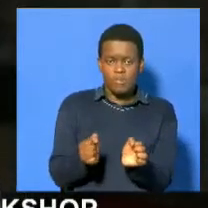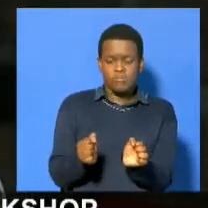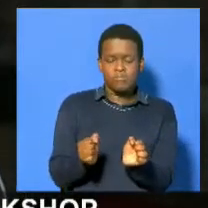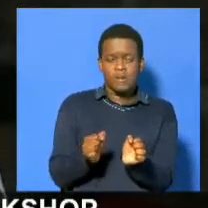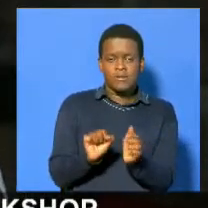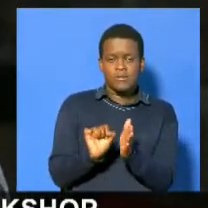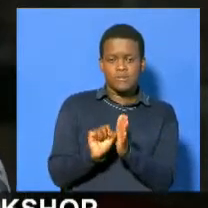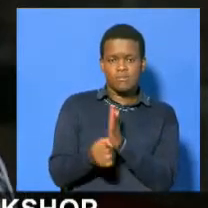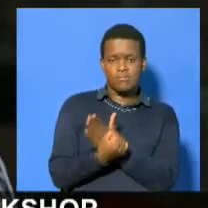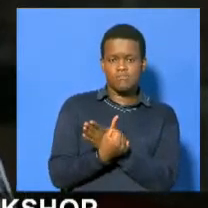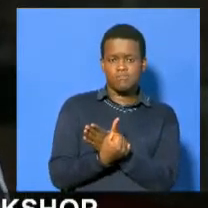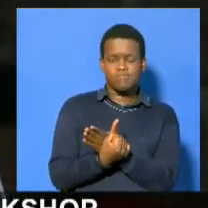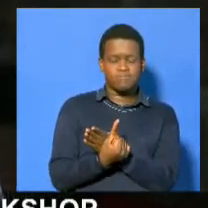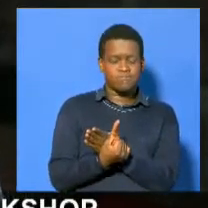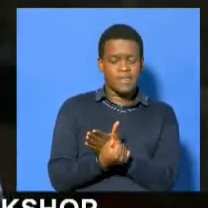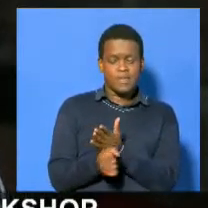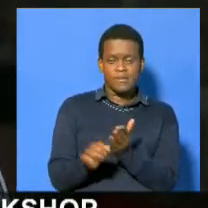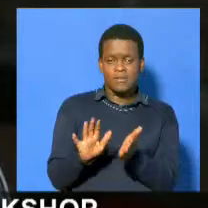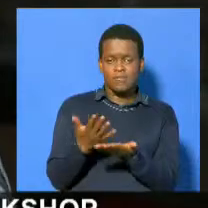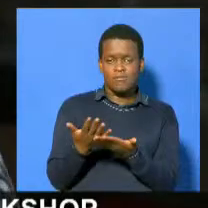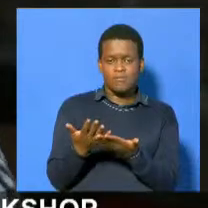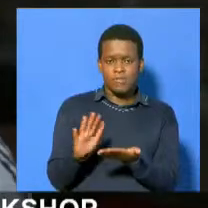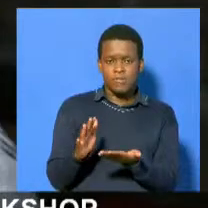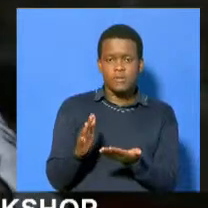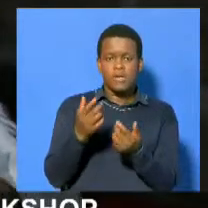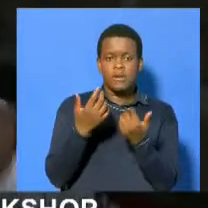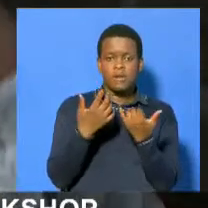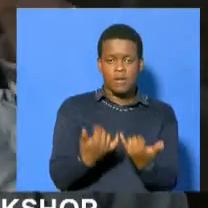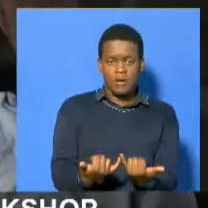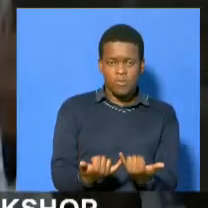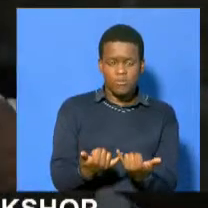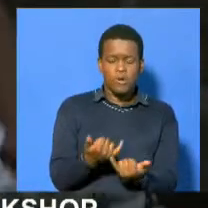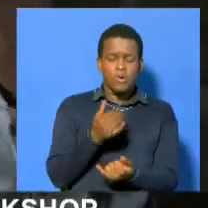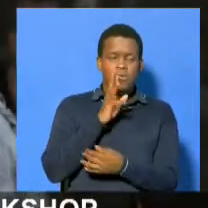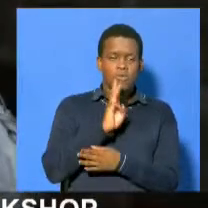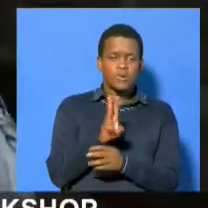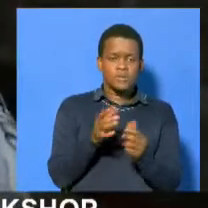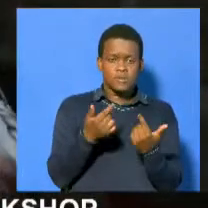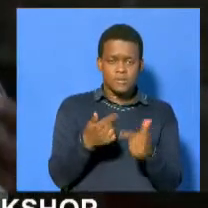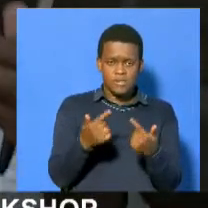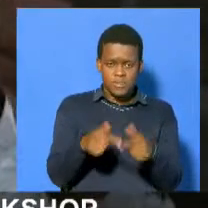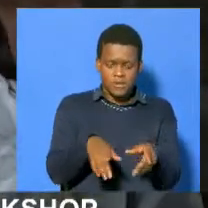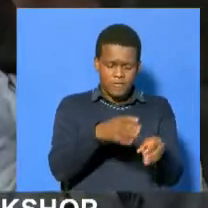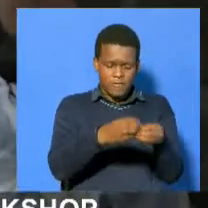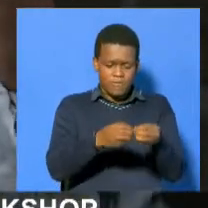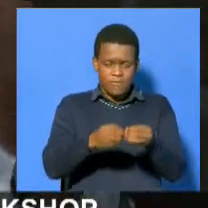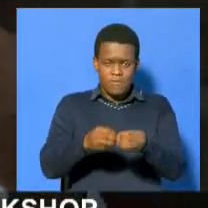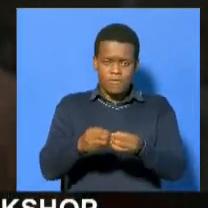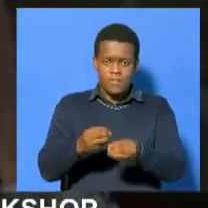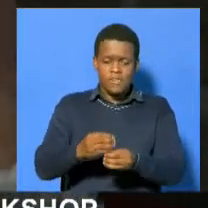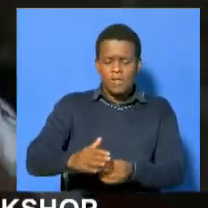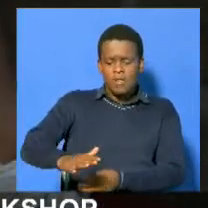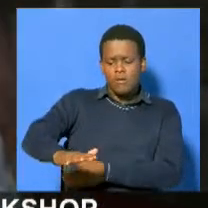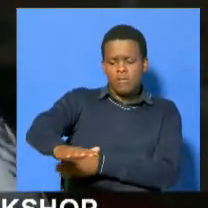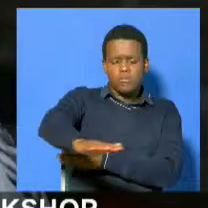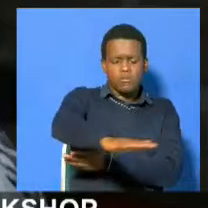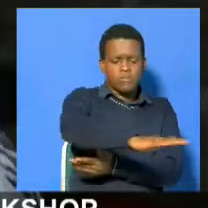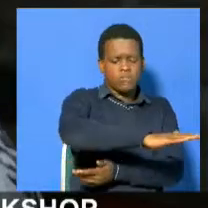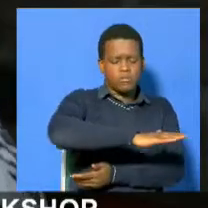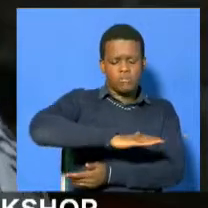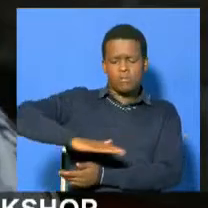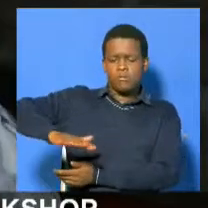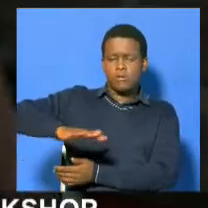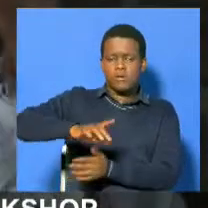a tsamaya latswarake le botsadi so reano ra go bankanya magodiso re be re dira mo go bitswa gote